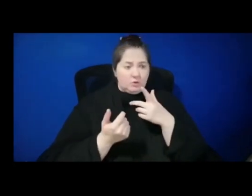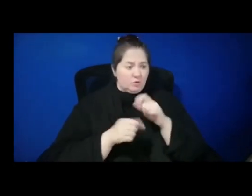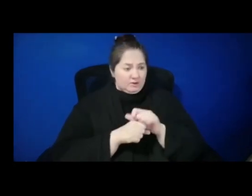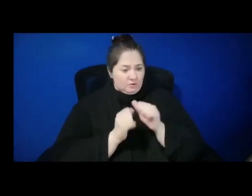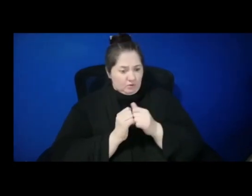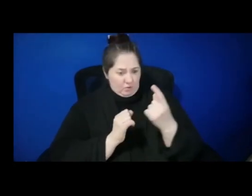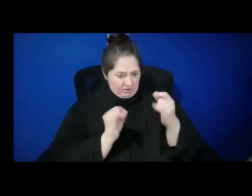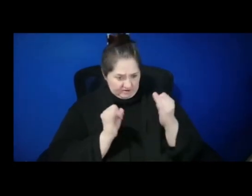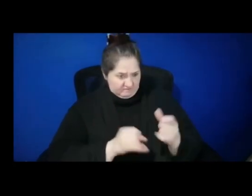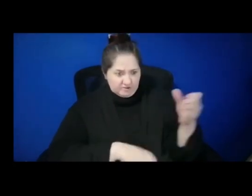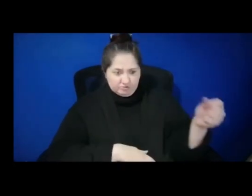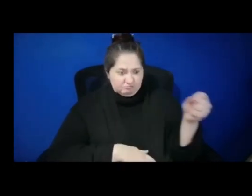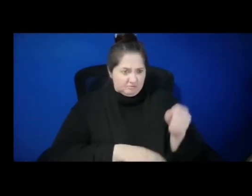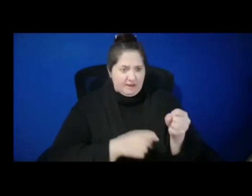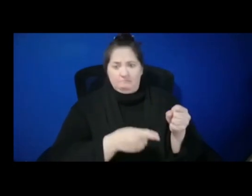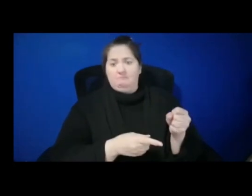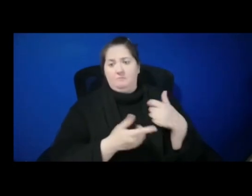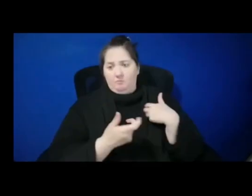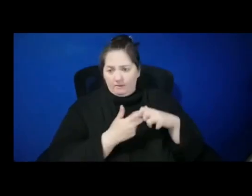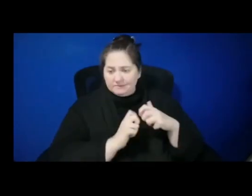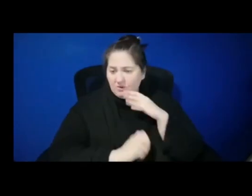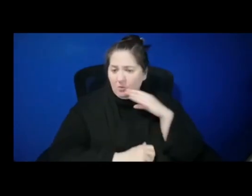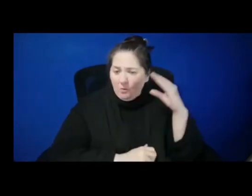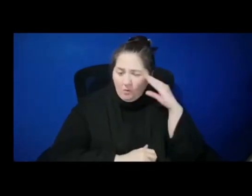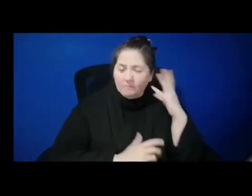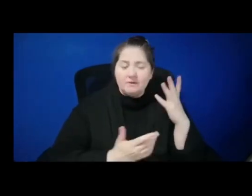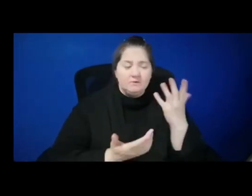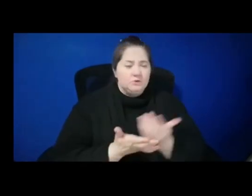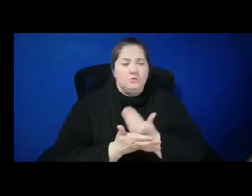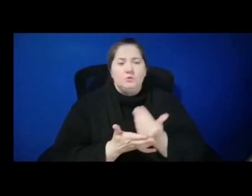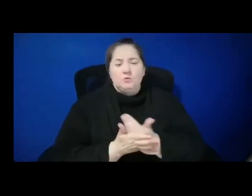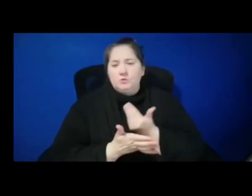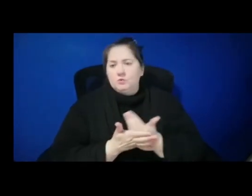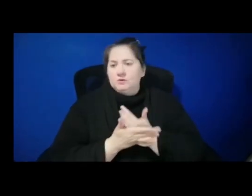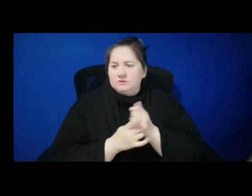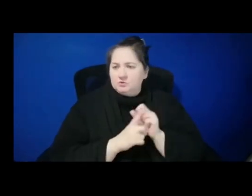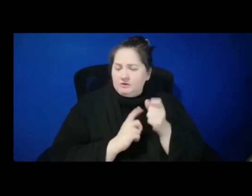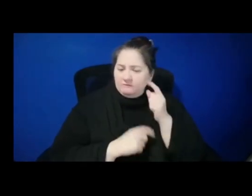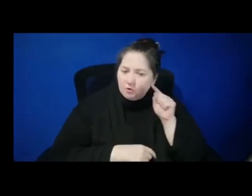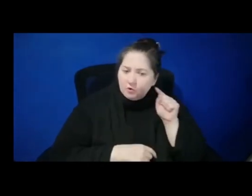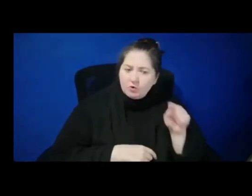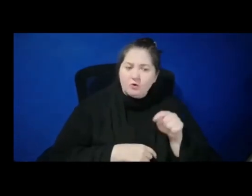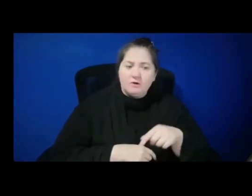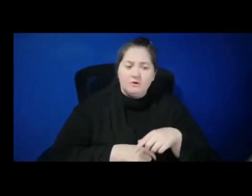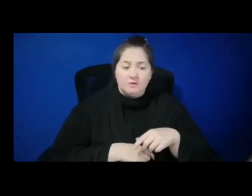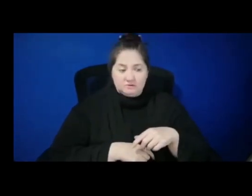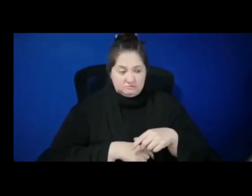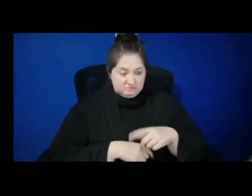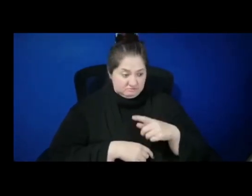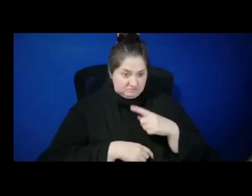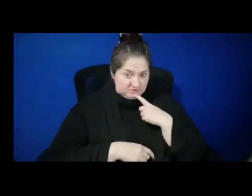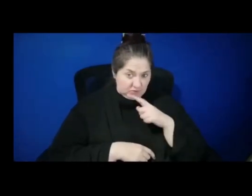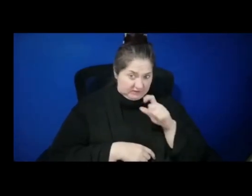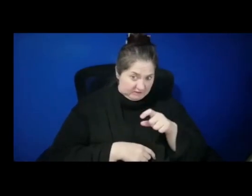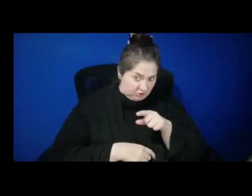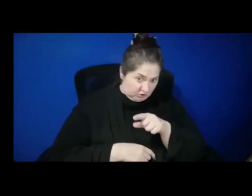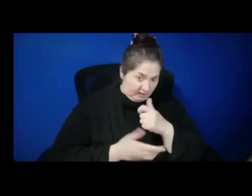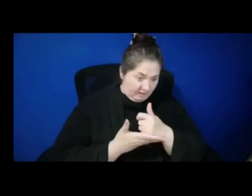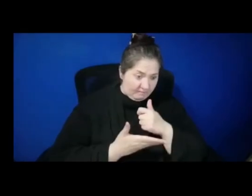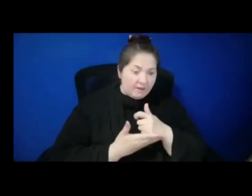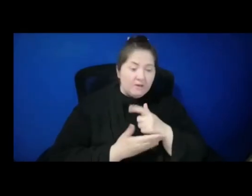particular individual today. It's a little bit of a new thing that we just pulled her and needed her for. And I watched